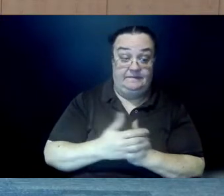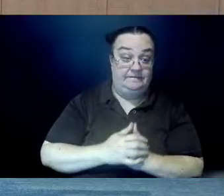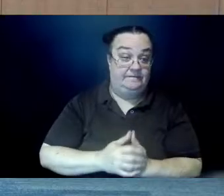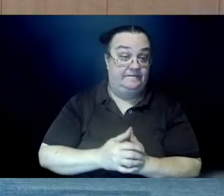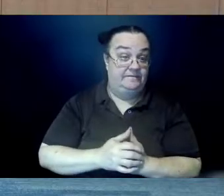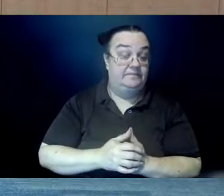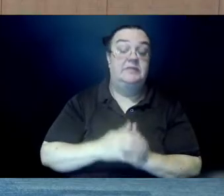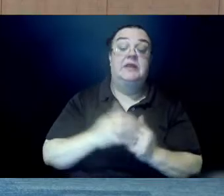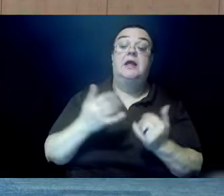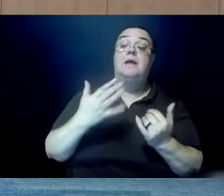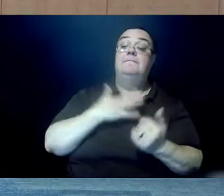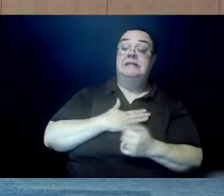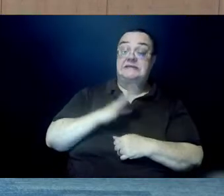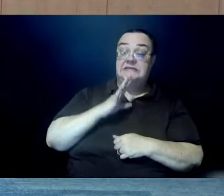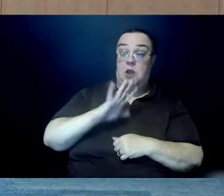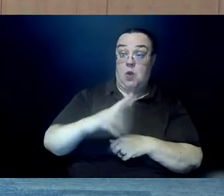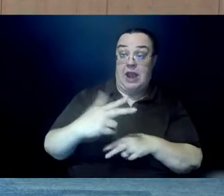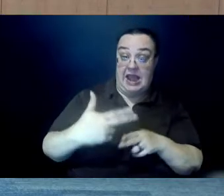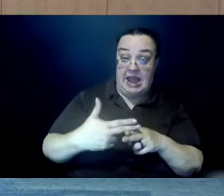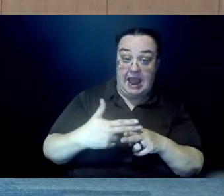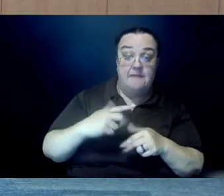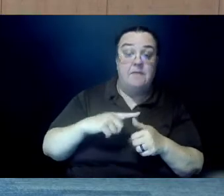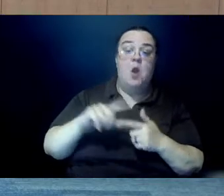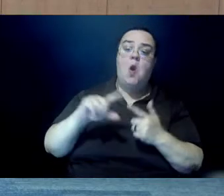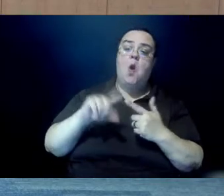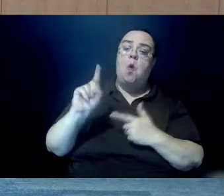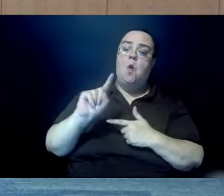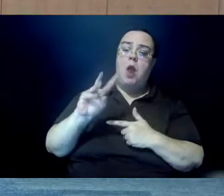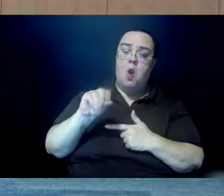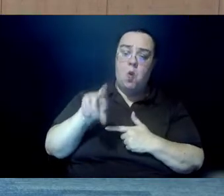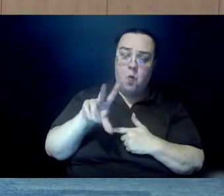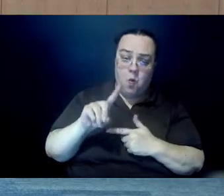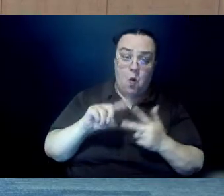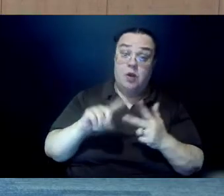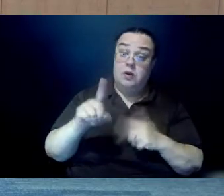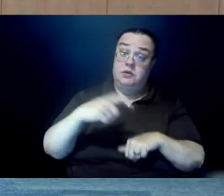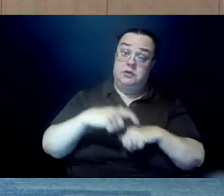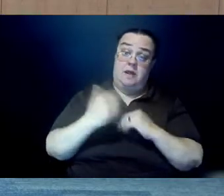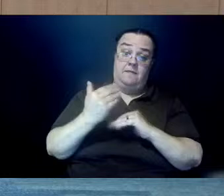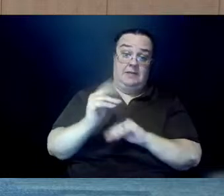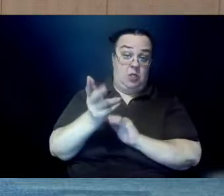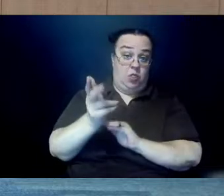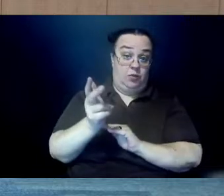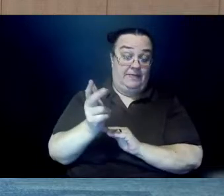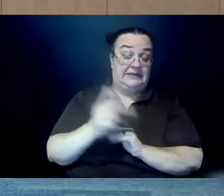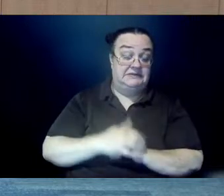Your name, your ward, and you have 3 minutes.